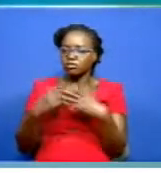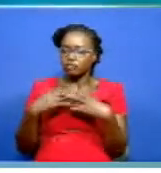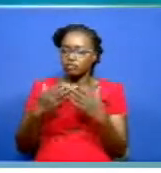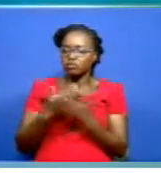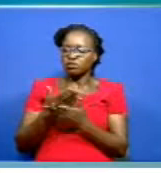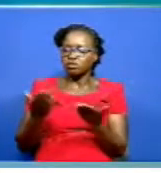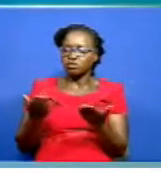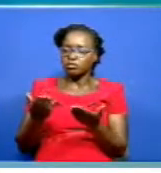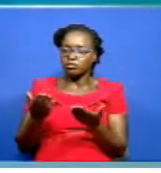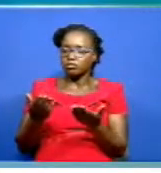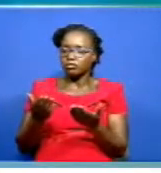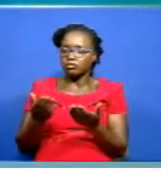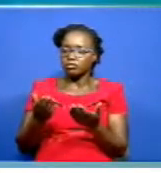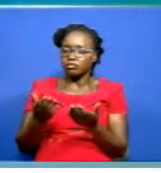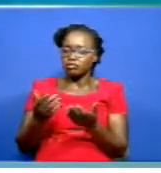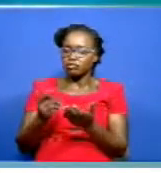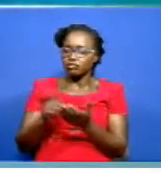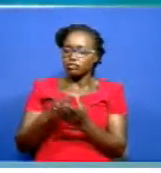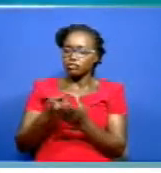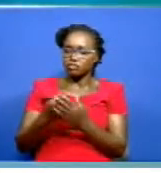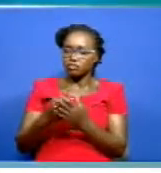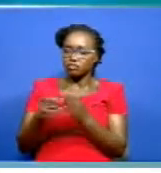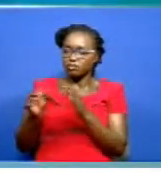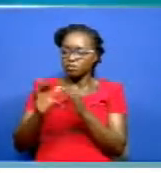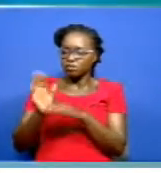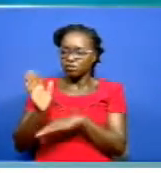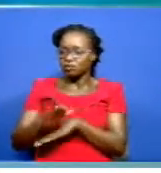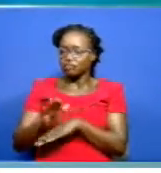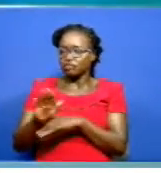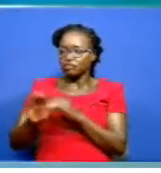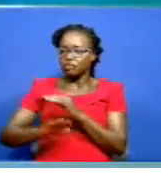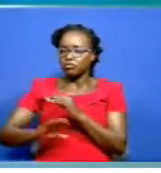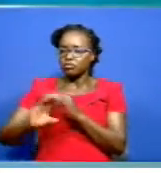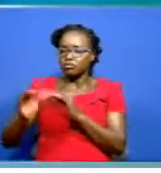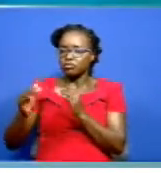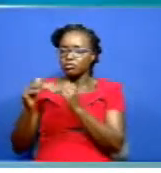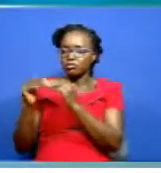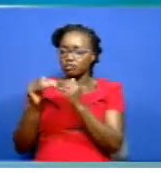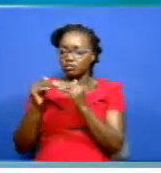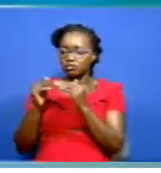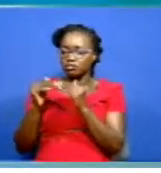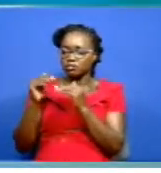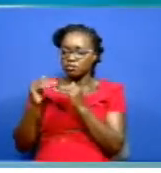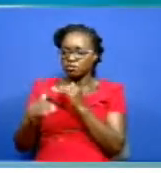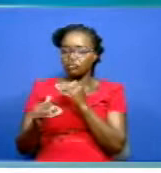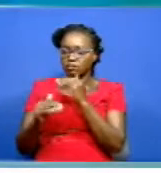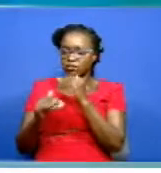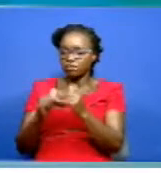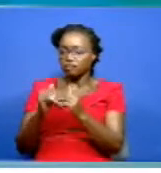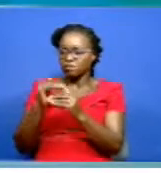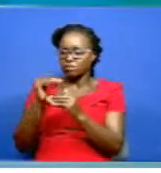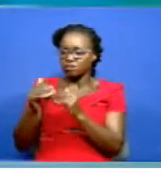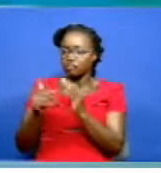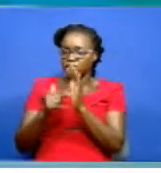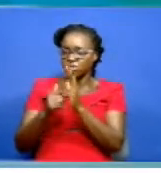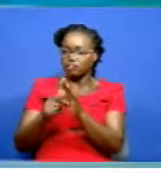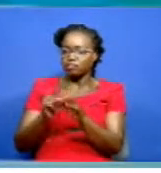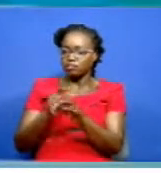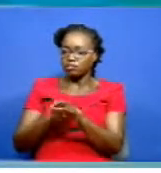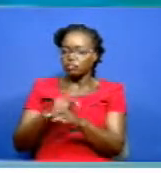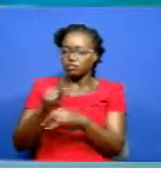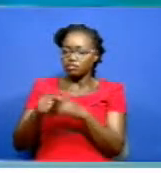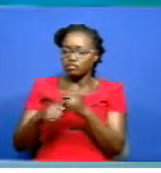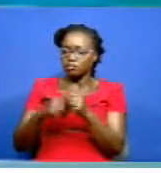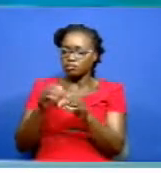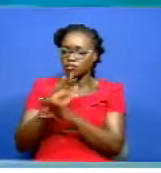mirrored back to the sub-county level. So it's a structure which is mirroring each other. If there's any problem at the sub-county level, it